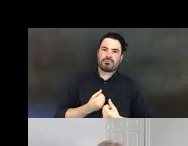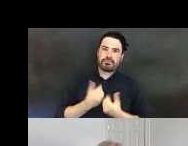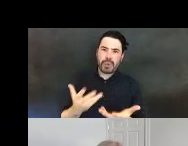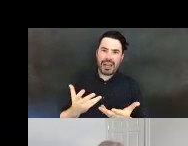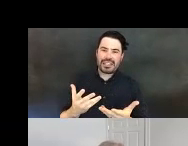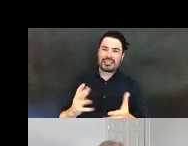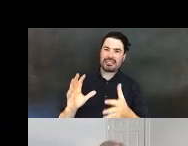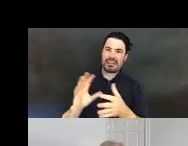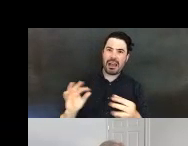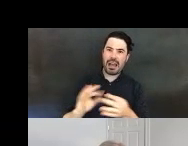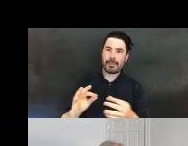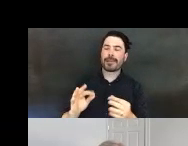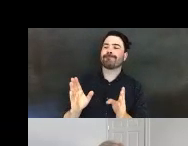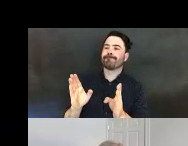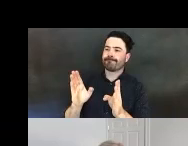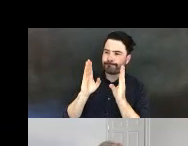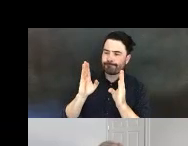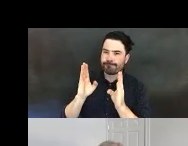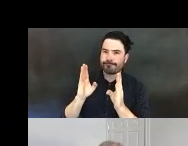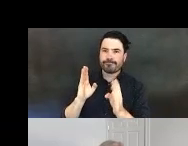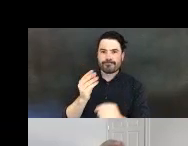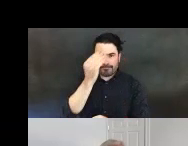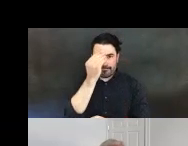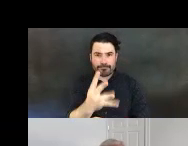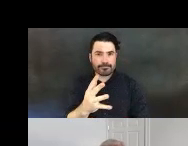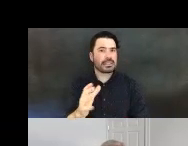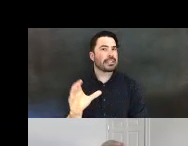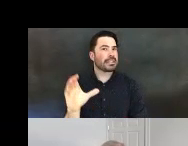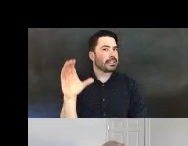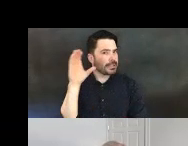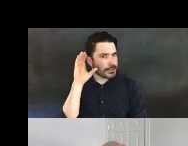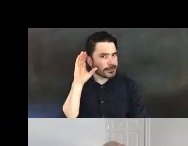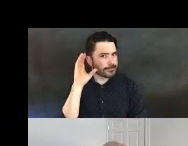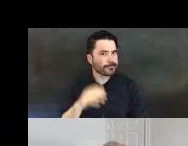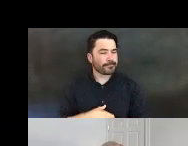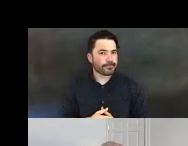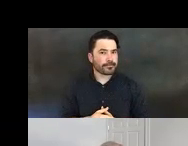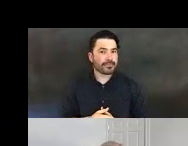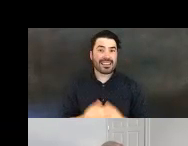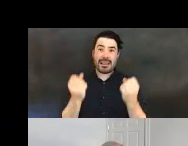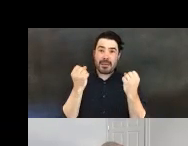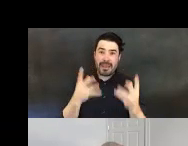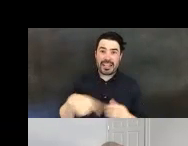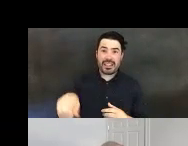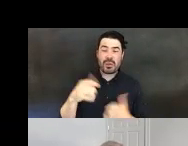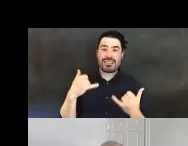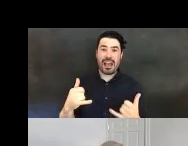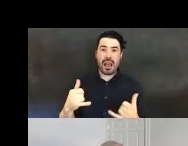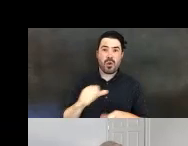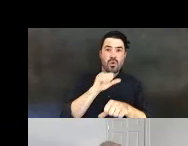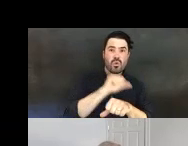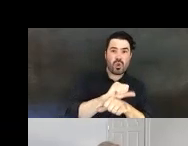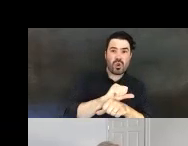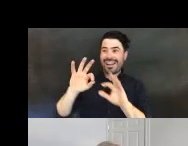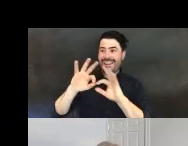hear you, and I hear you. Now, many of you have the additional concern of work and family balance and the needs of